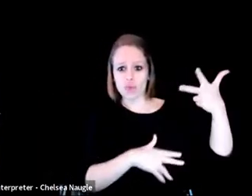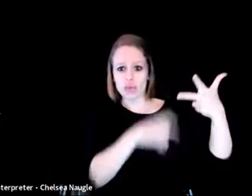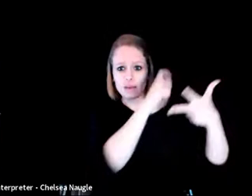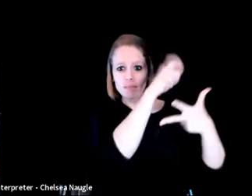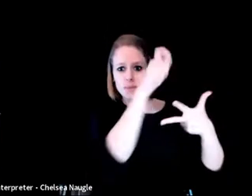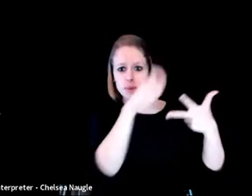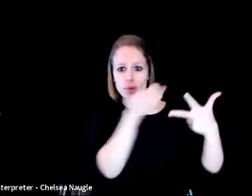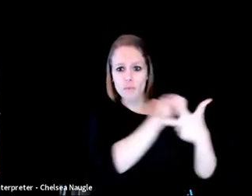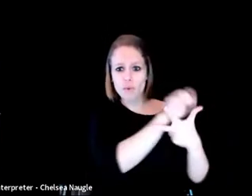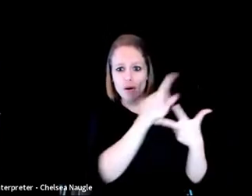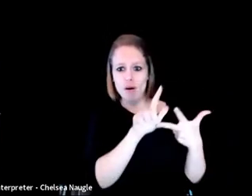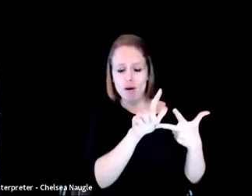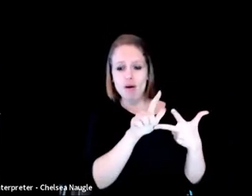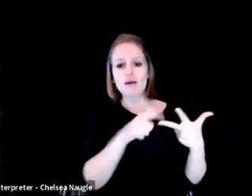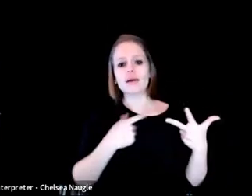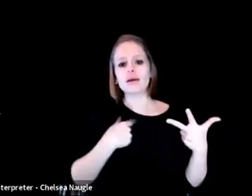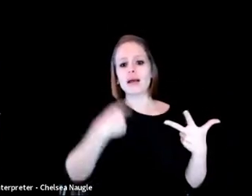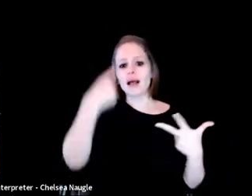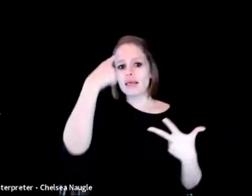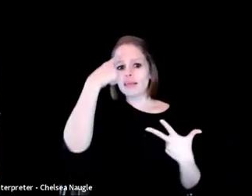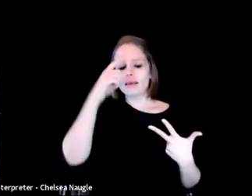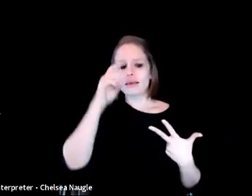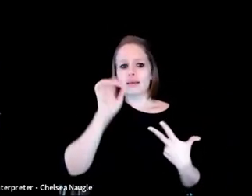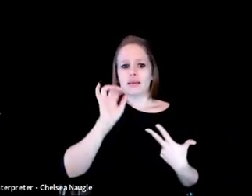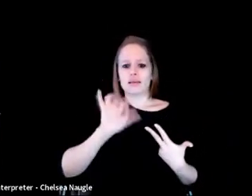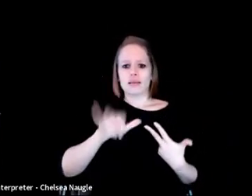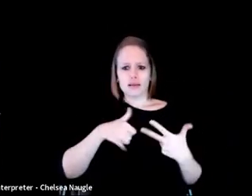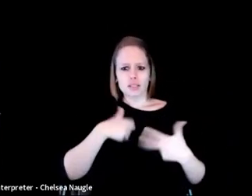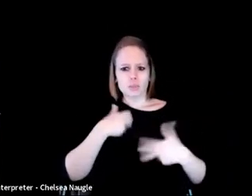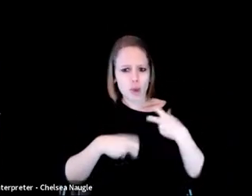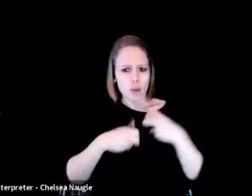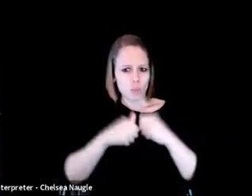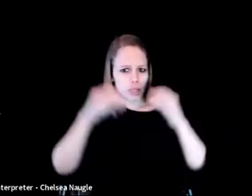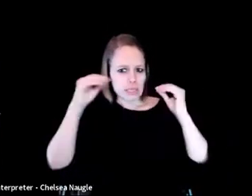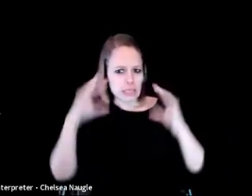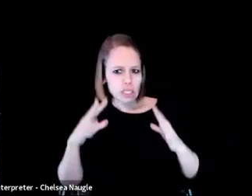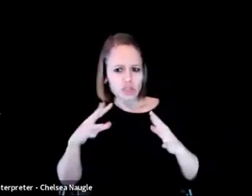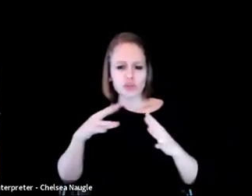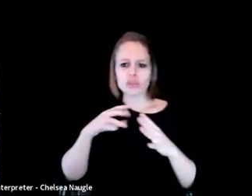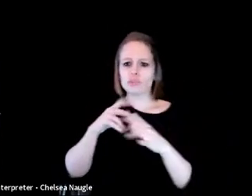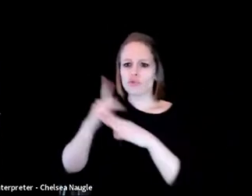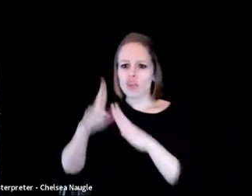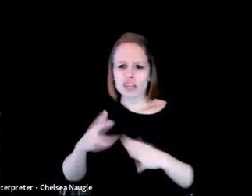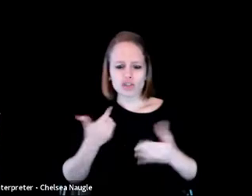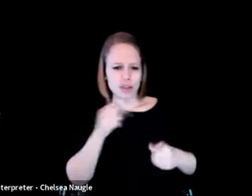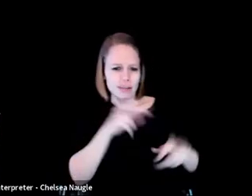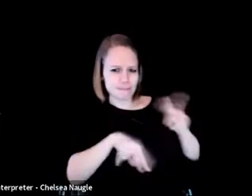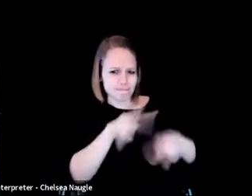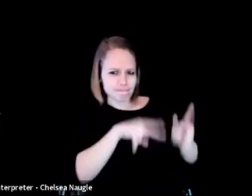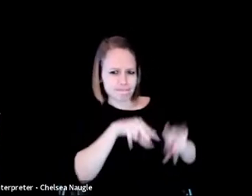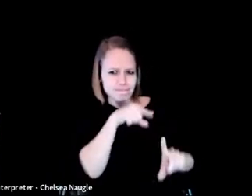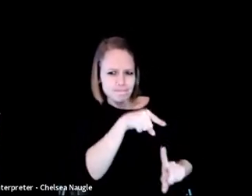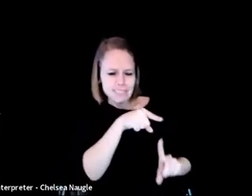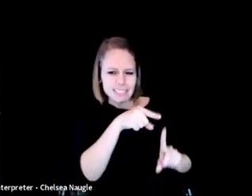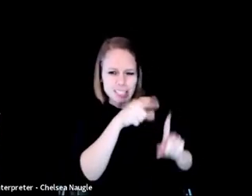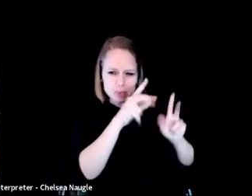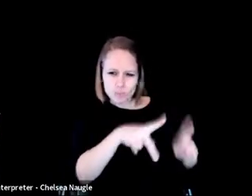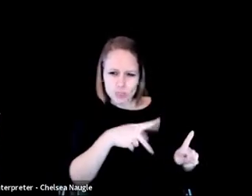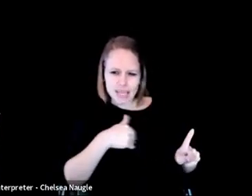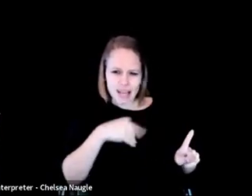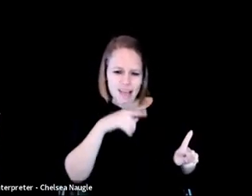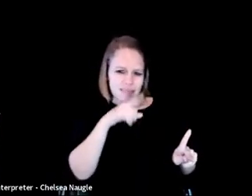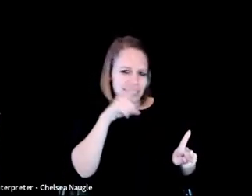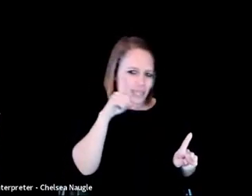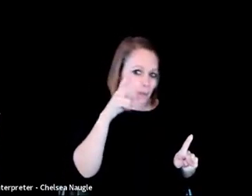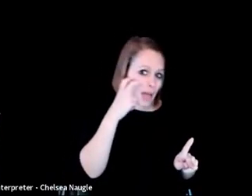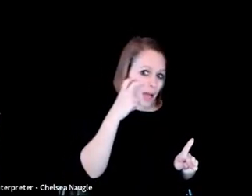teachers who are kind of wondering and questioning whether a child is both deafblind or has charge syndrome and